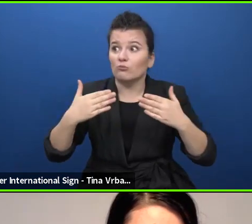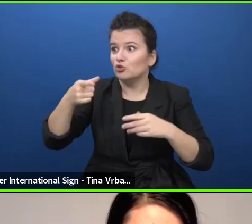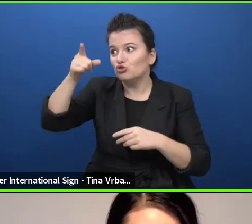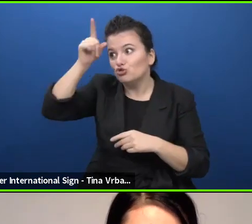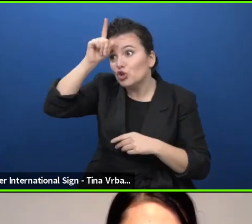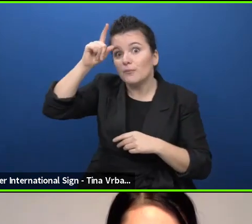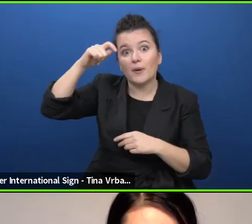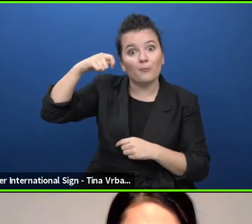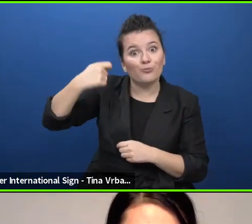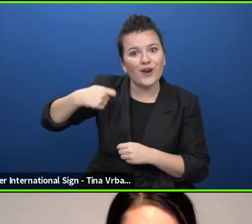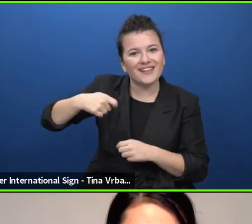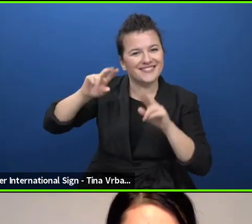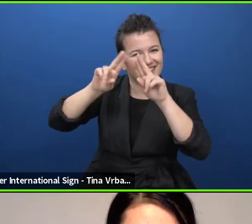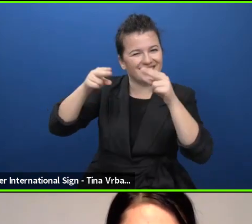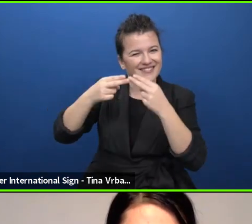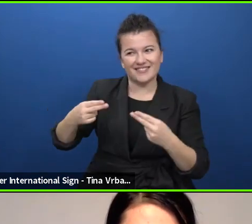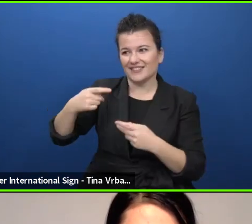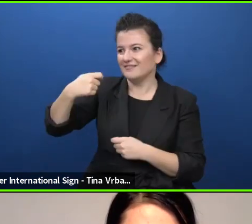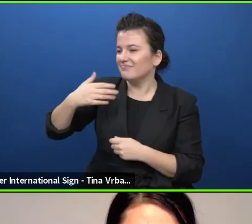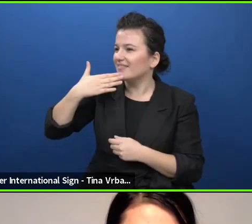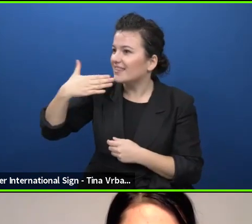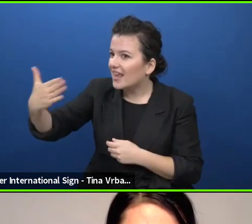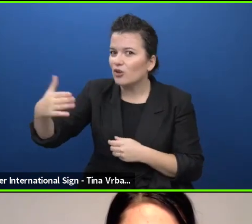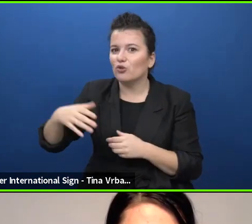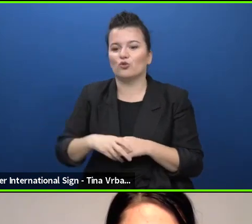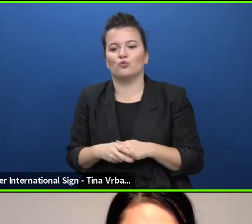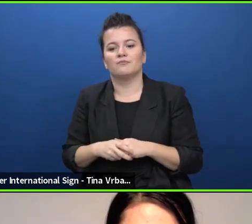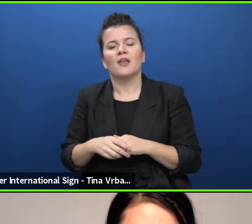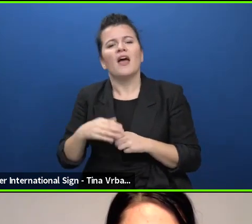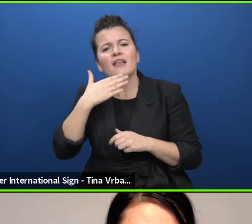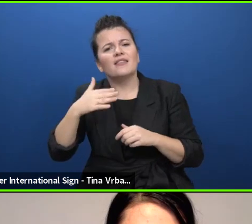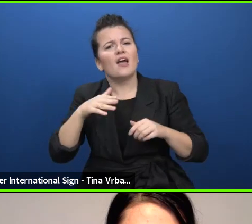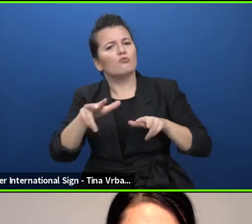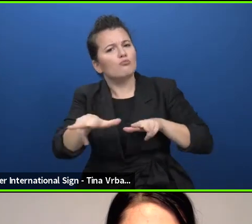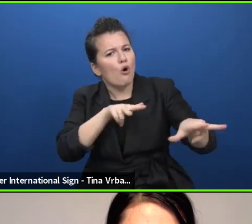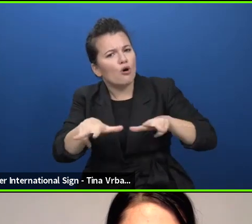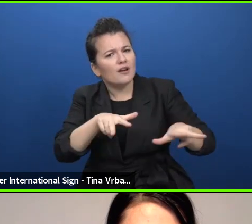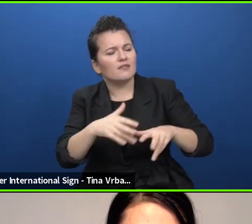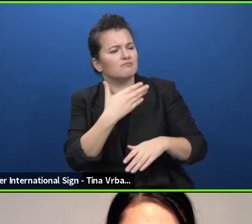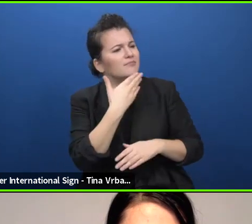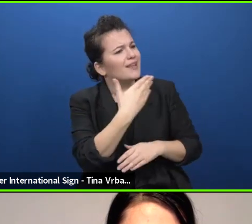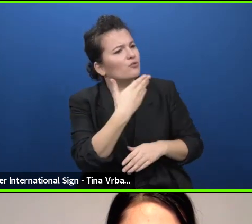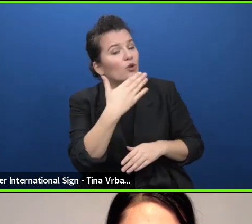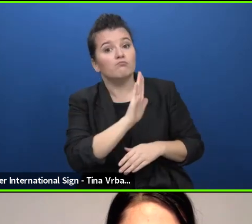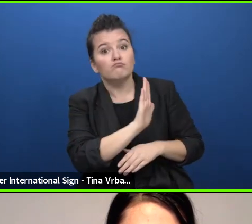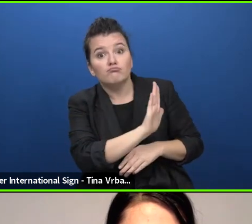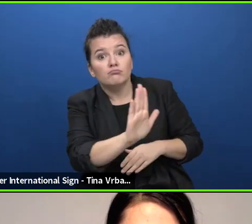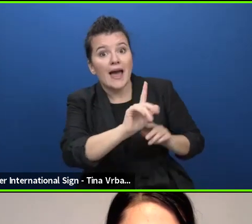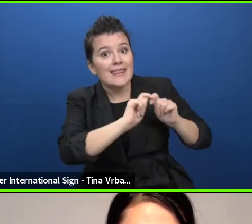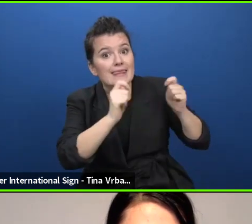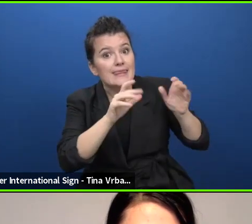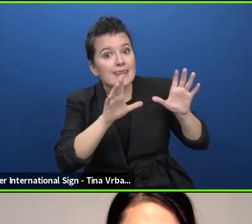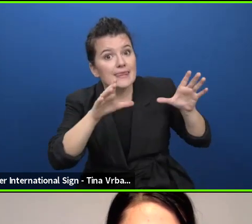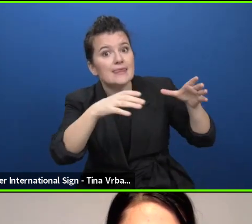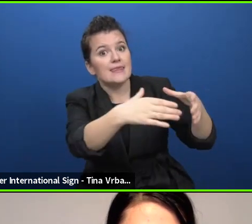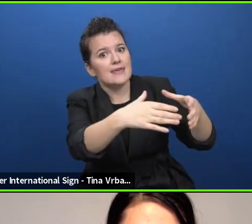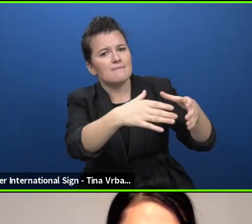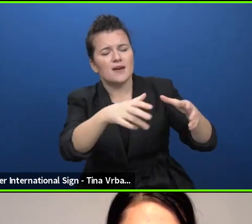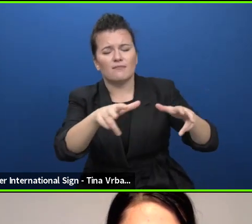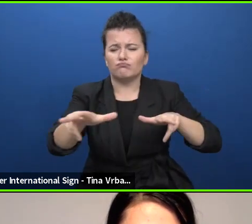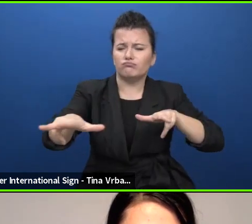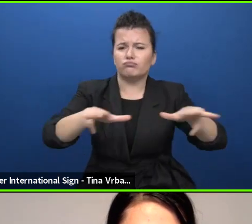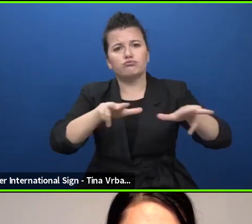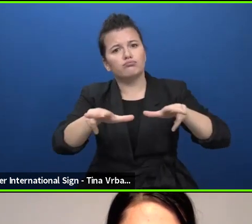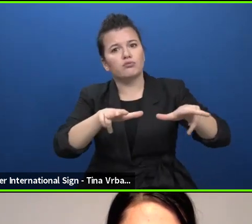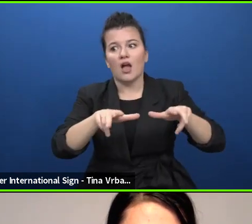and to State Minister Grütters and her team for having joined us in this endeavour of